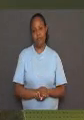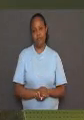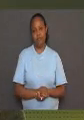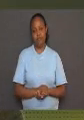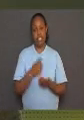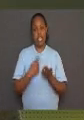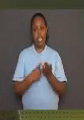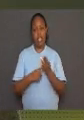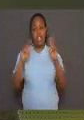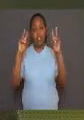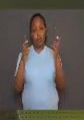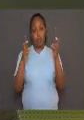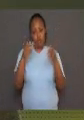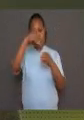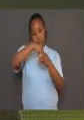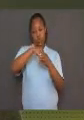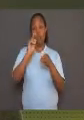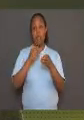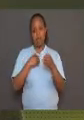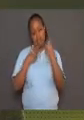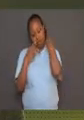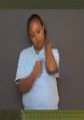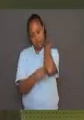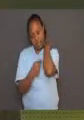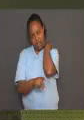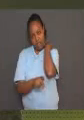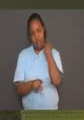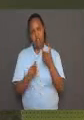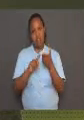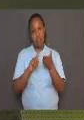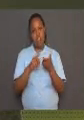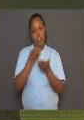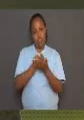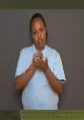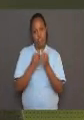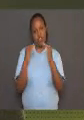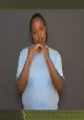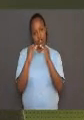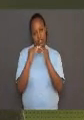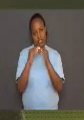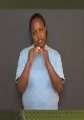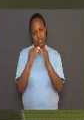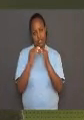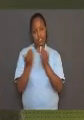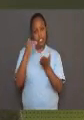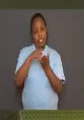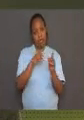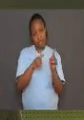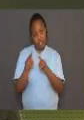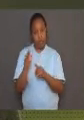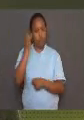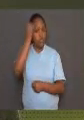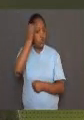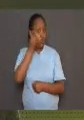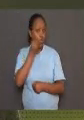These topics include political and economic equality, as well as